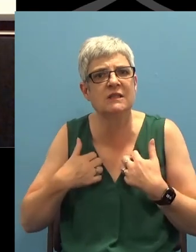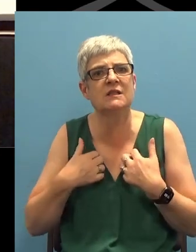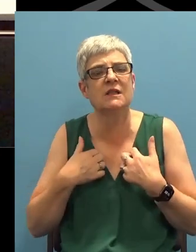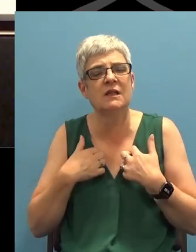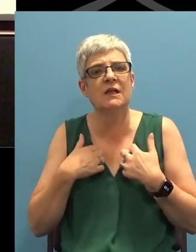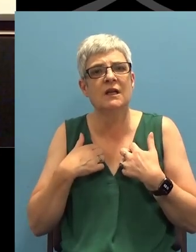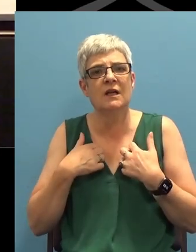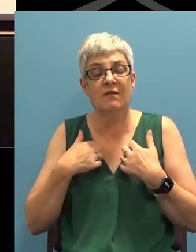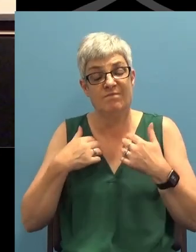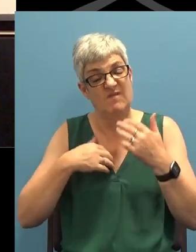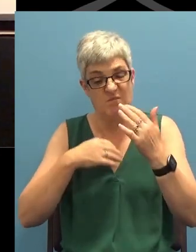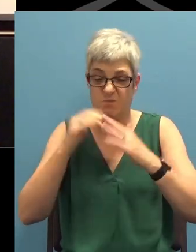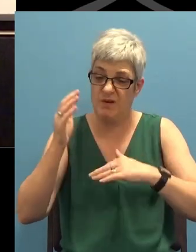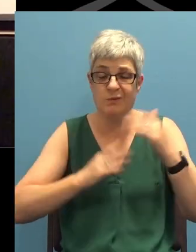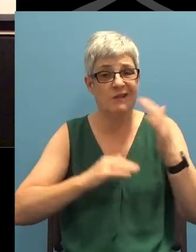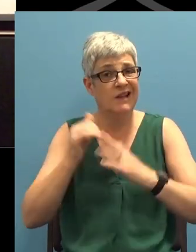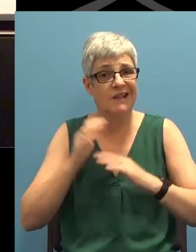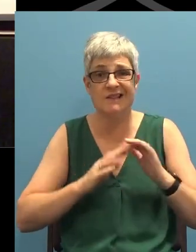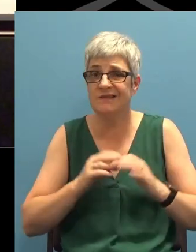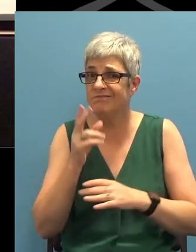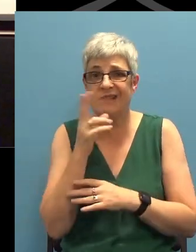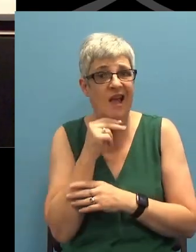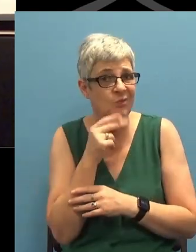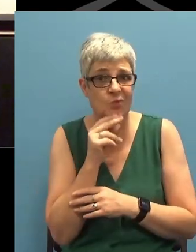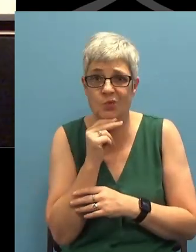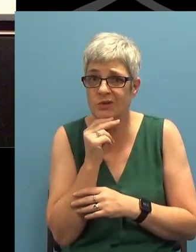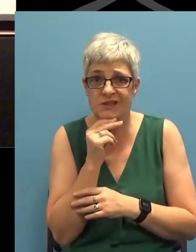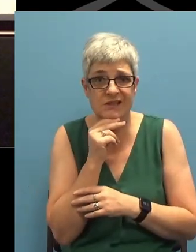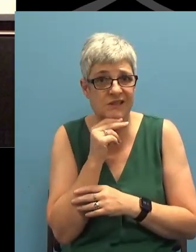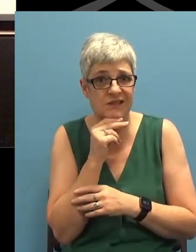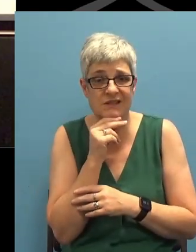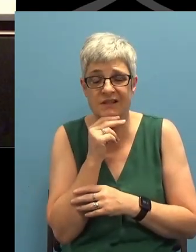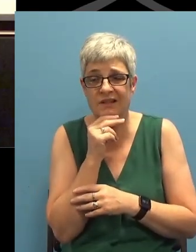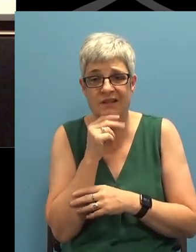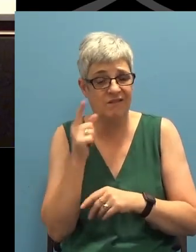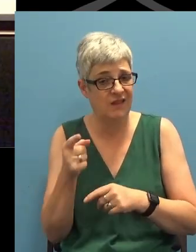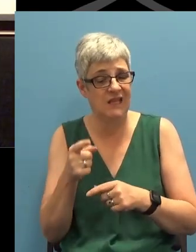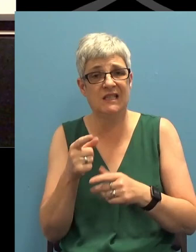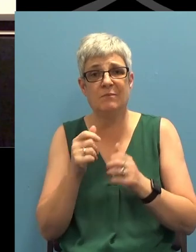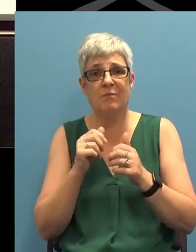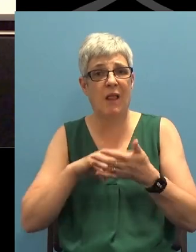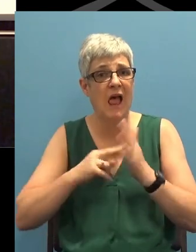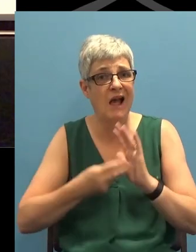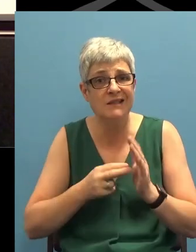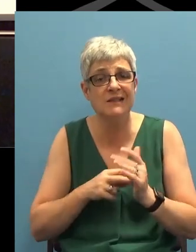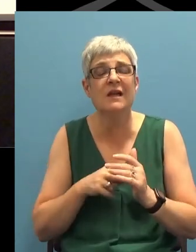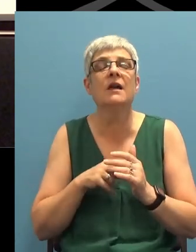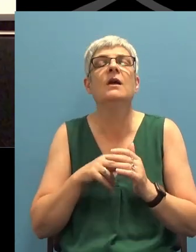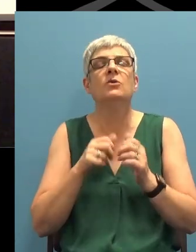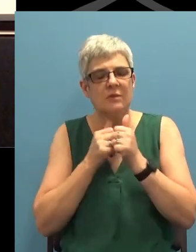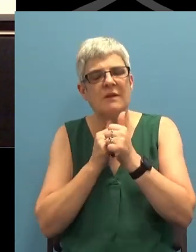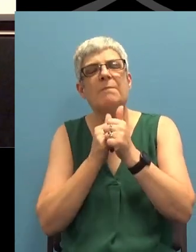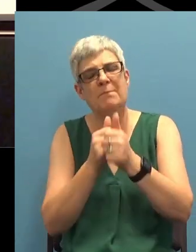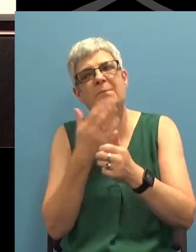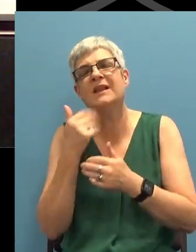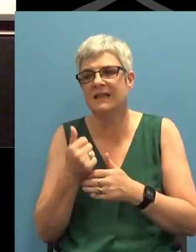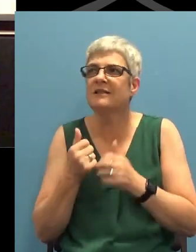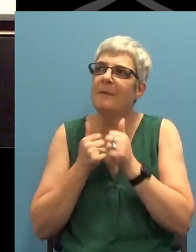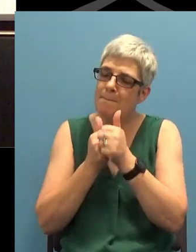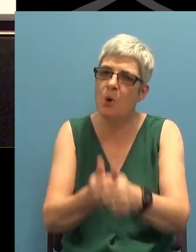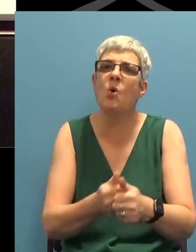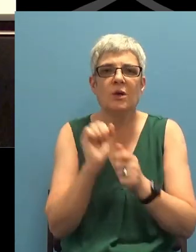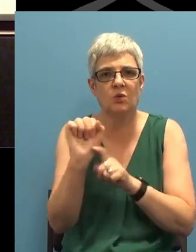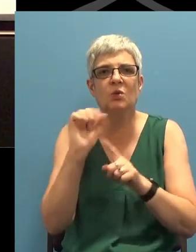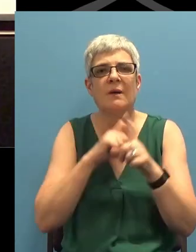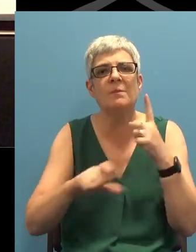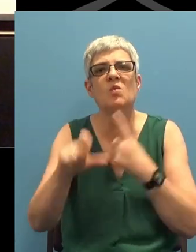while the building is not usable for those purposes, Lord, I just ask that you would support your community here and inspire them to